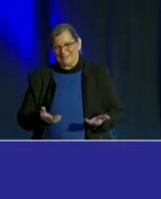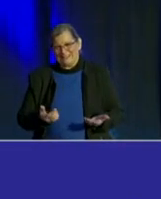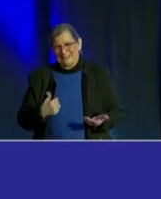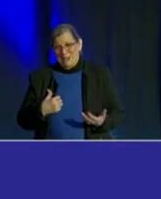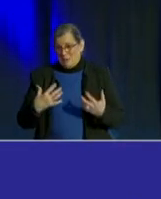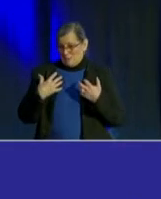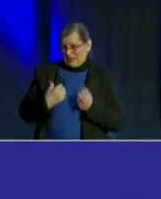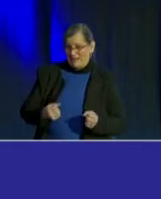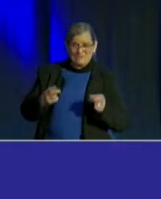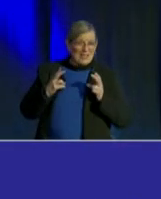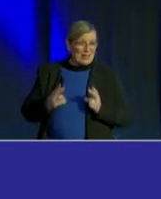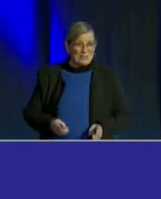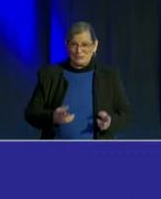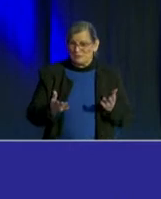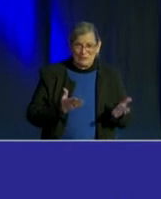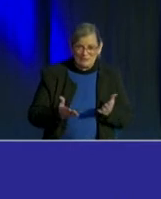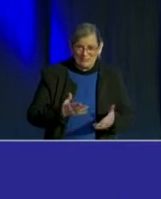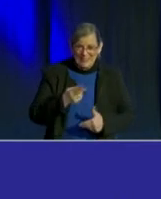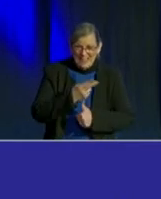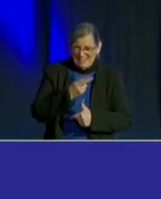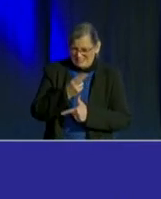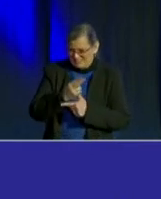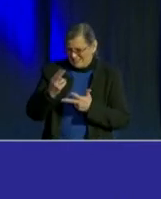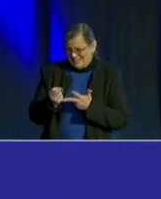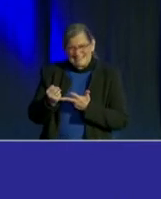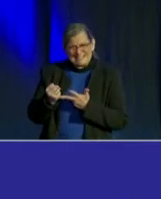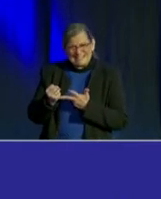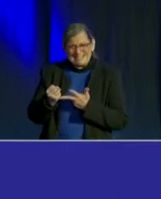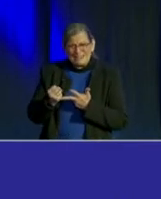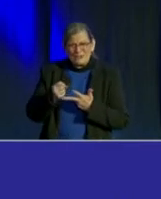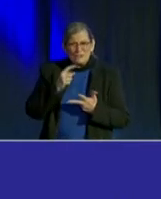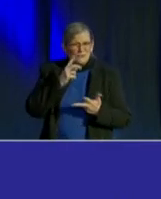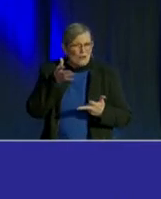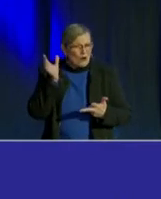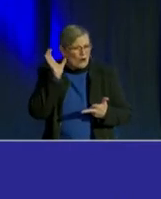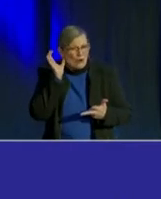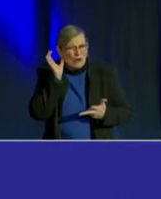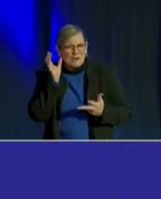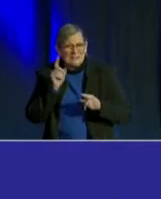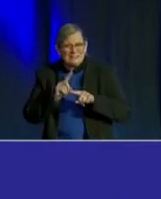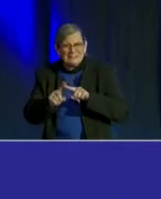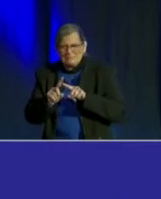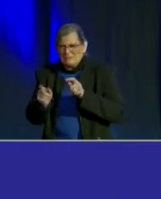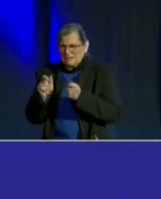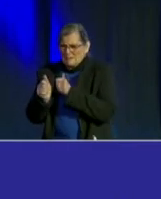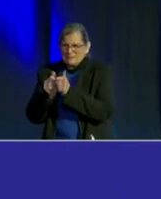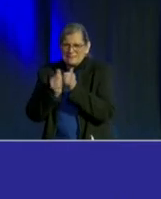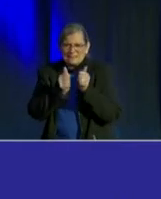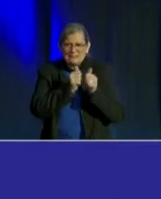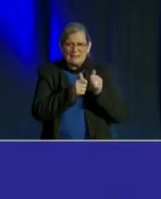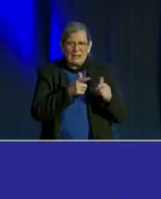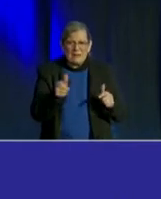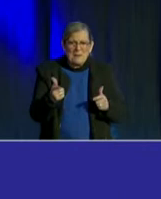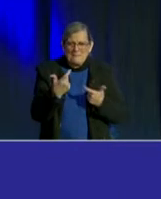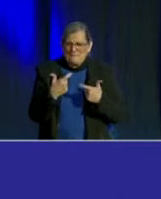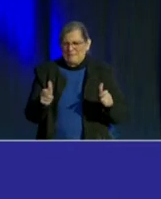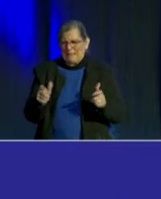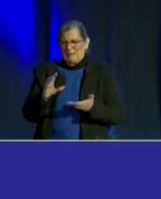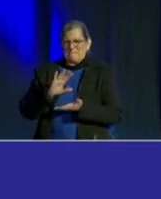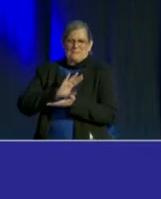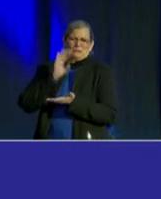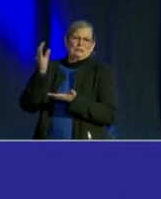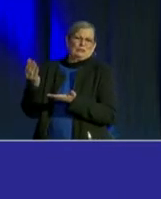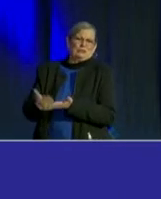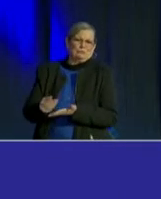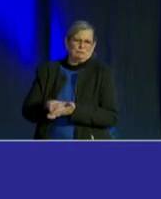Services. You all heard the city administrator say they have the biggest budget. So come on, give me $5